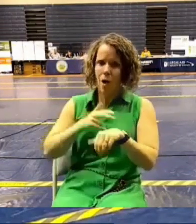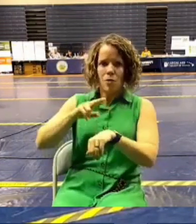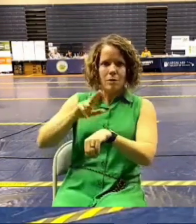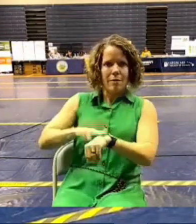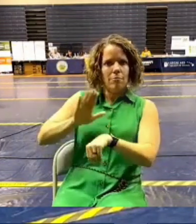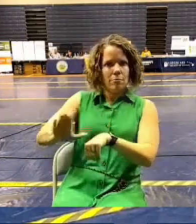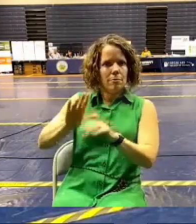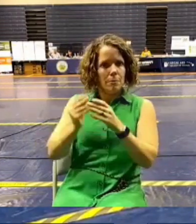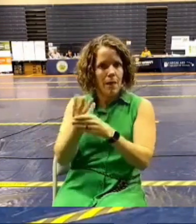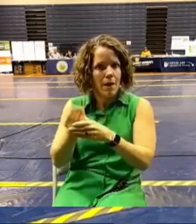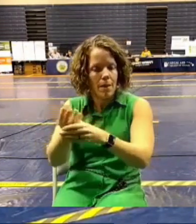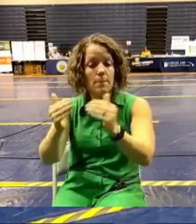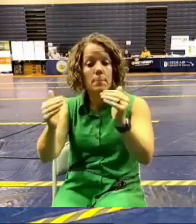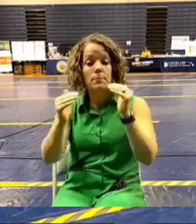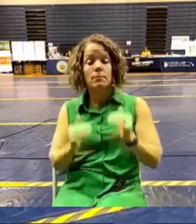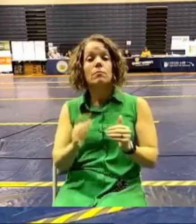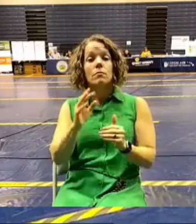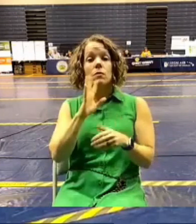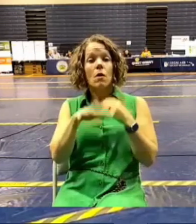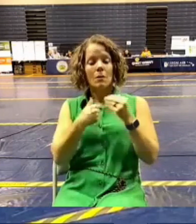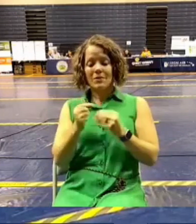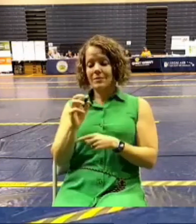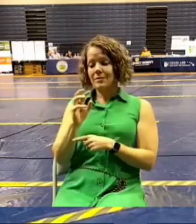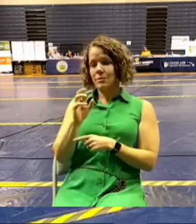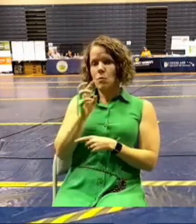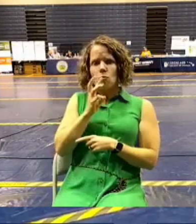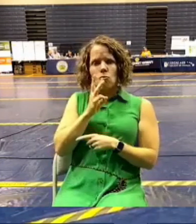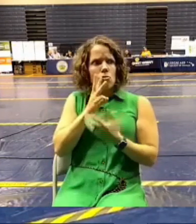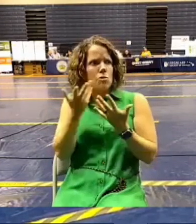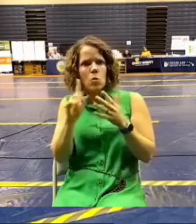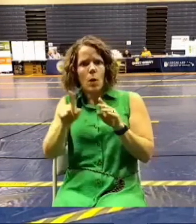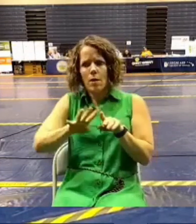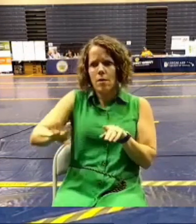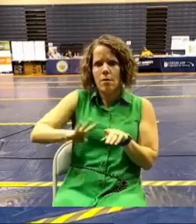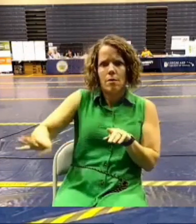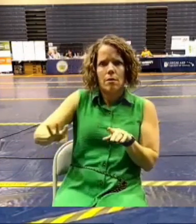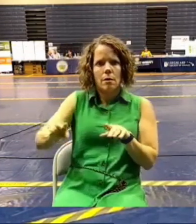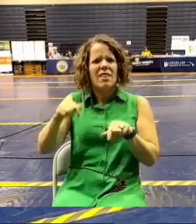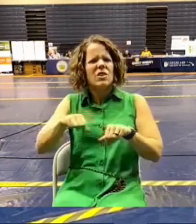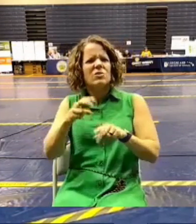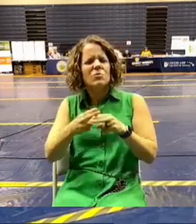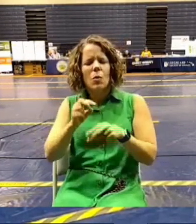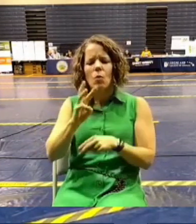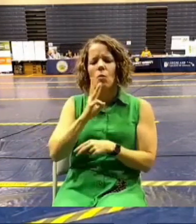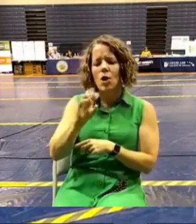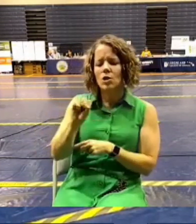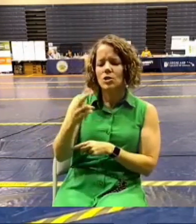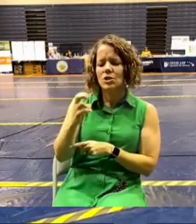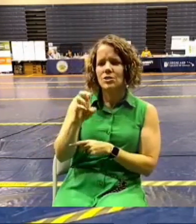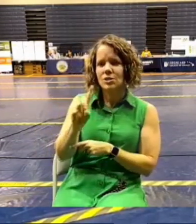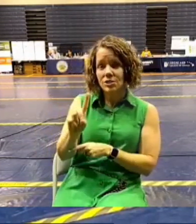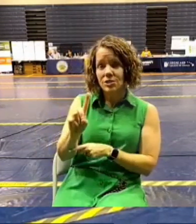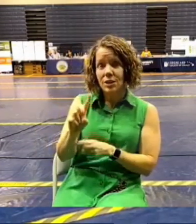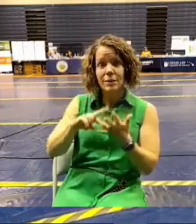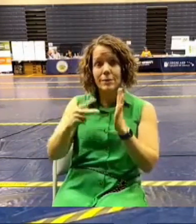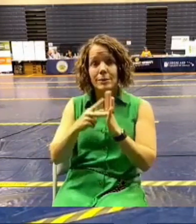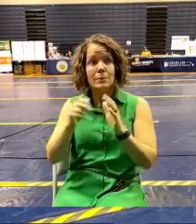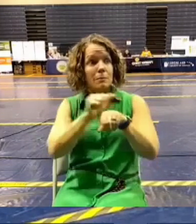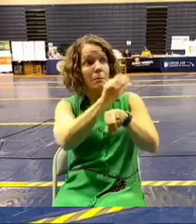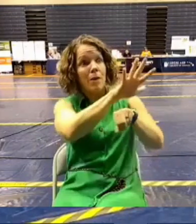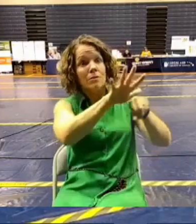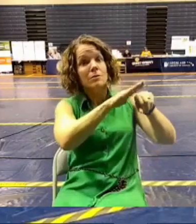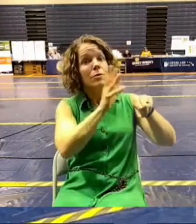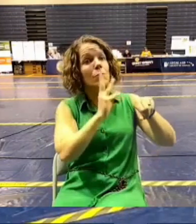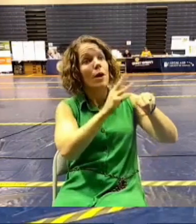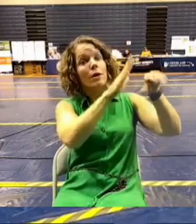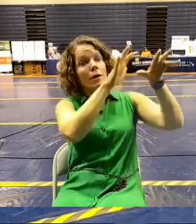Number six, watershed restoration projects. So we all live in a watershed. A watershed simply means what goes from the top all the way to